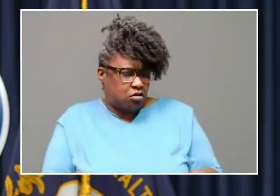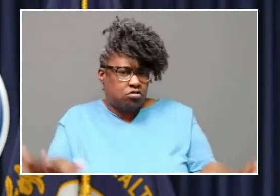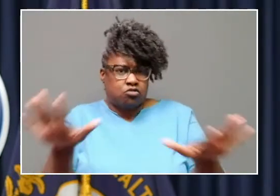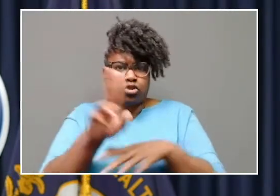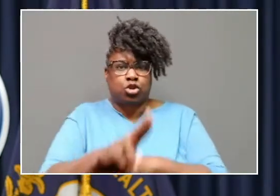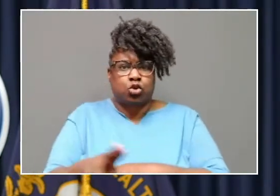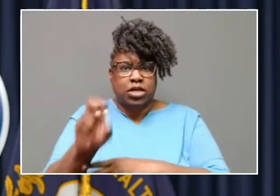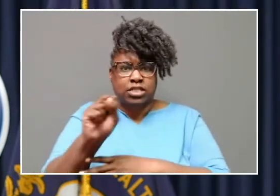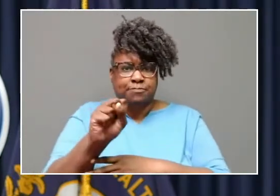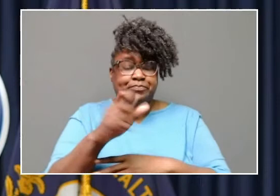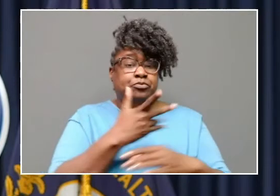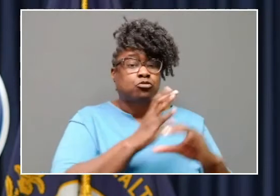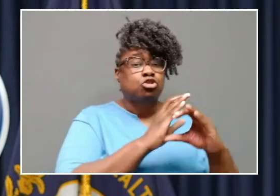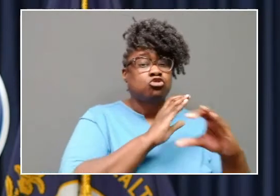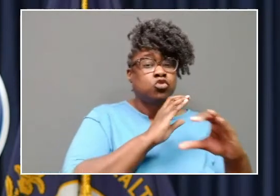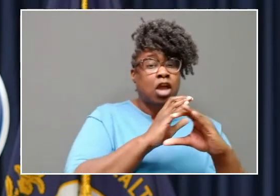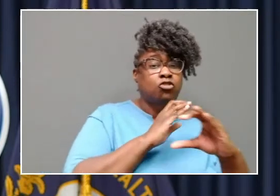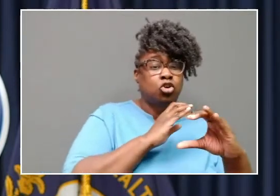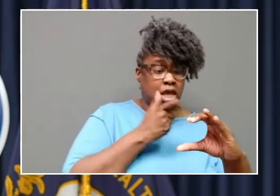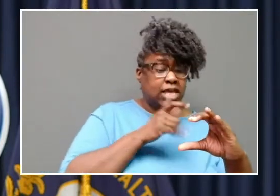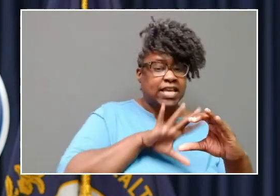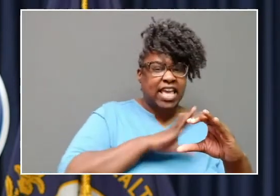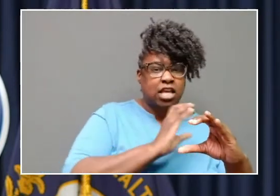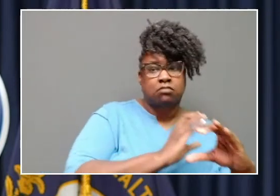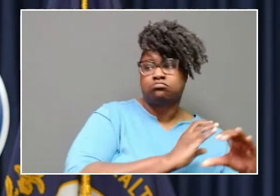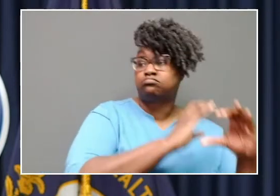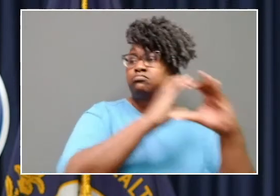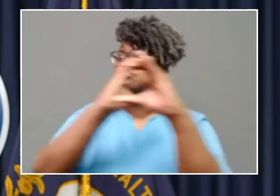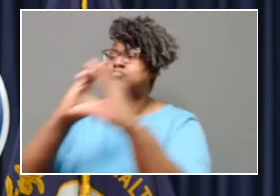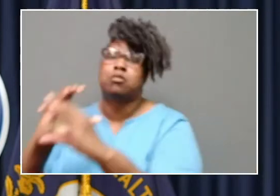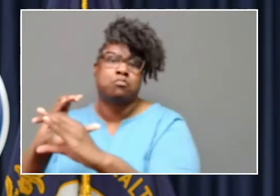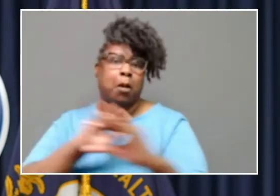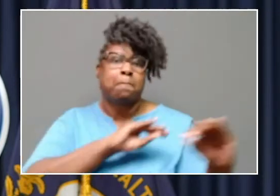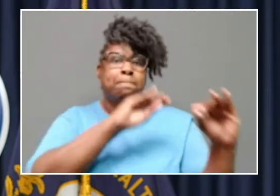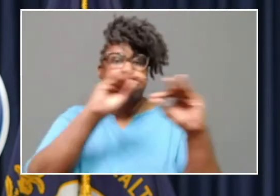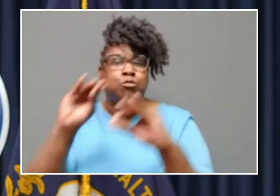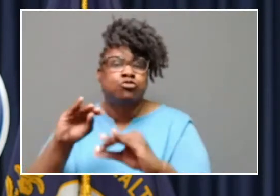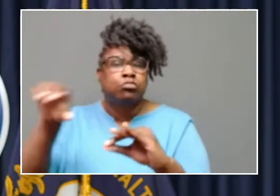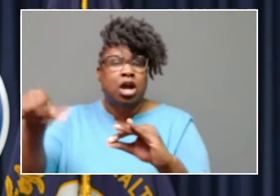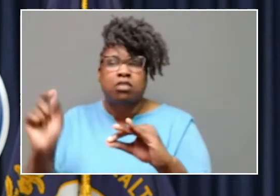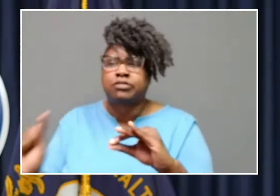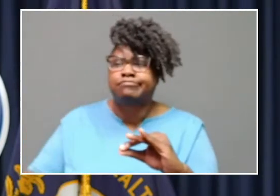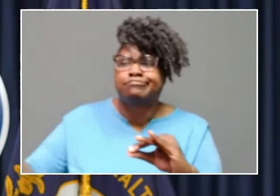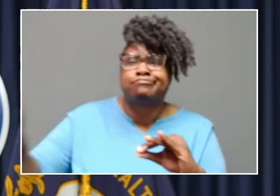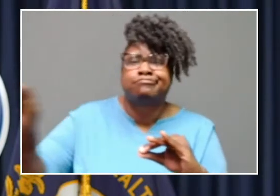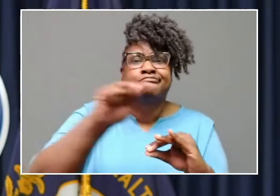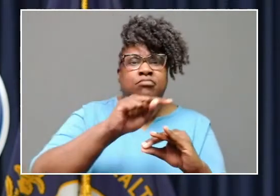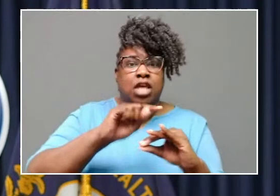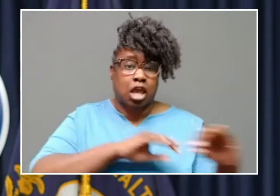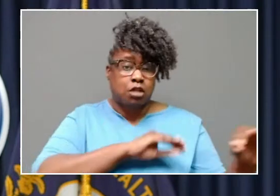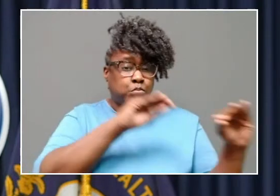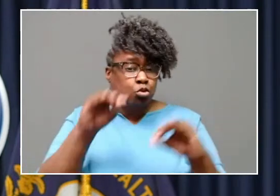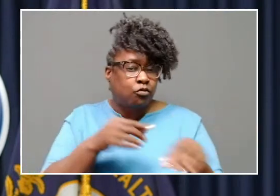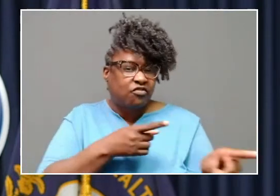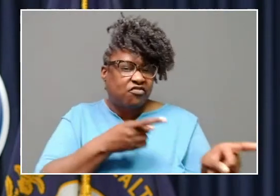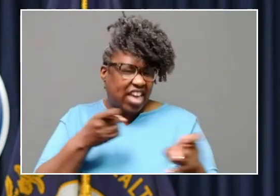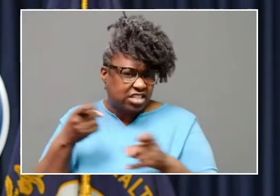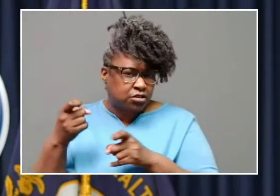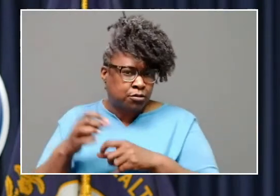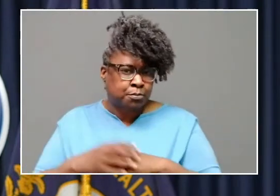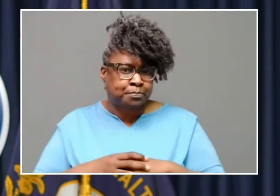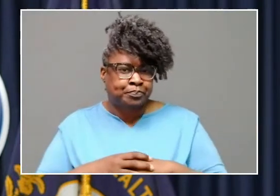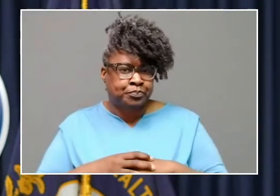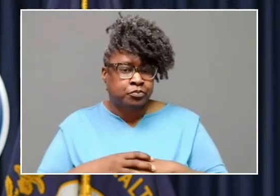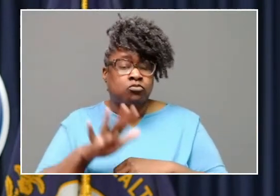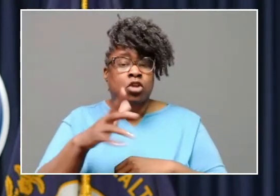move these to different places and to be able to move with more speed than ever before. Certainly, the time in which our travel